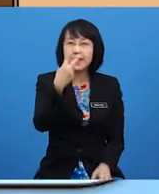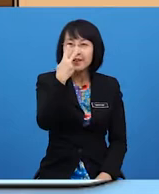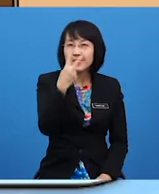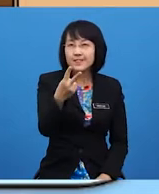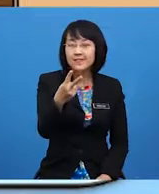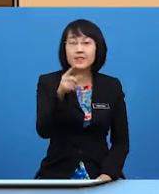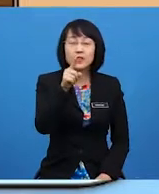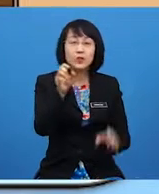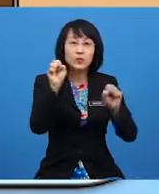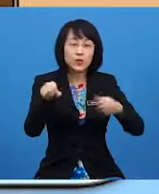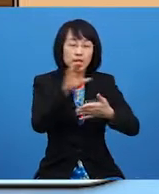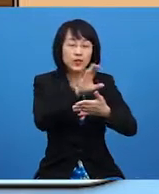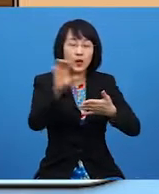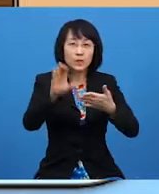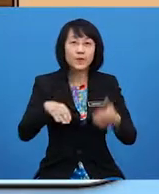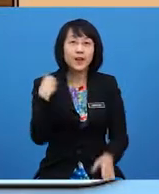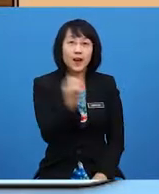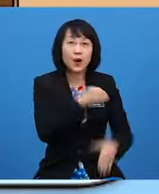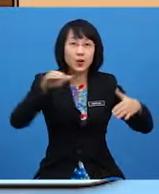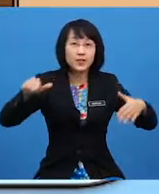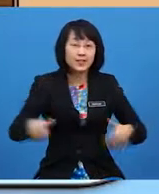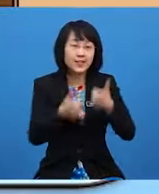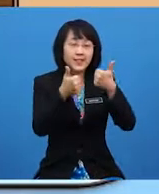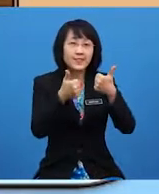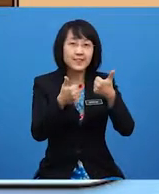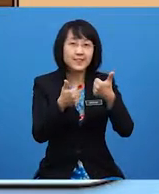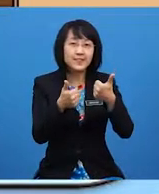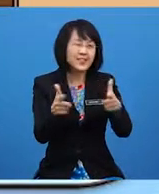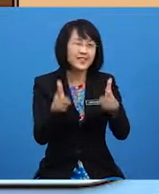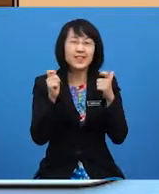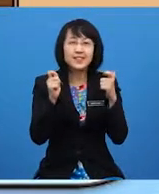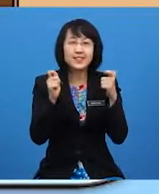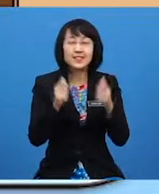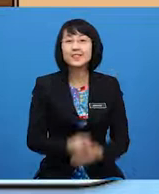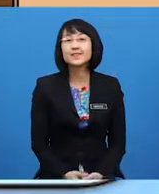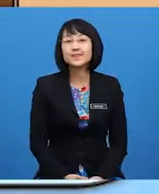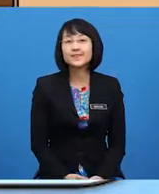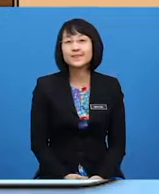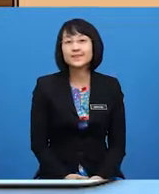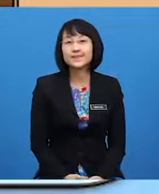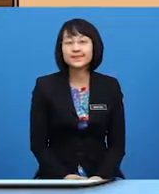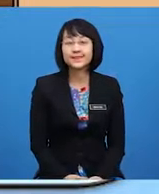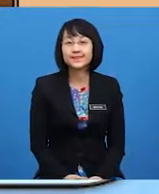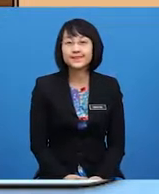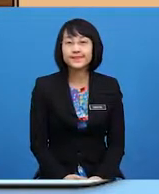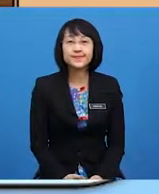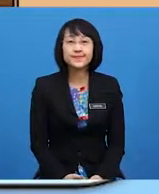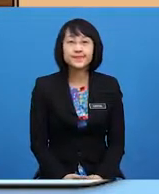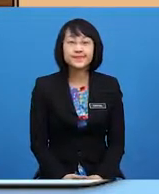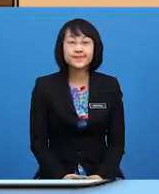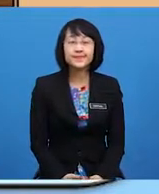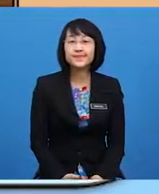In today's challenge, you are going to look at a picture. You will be